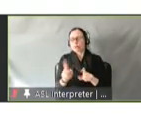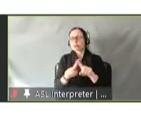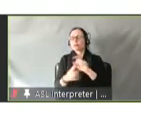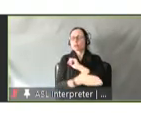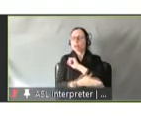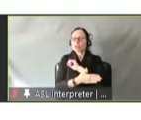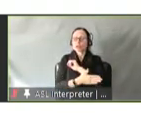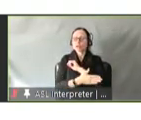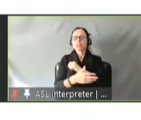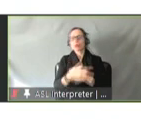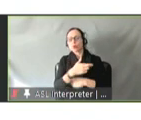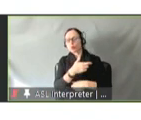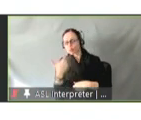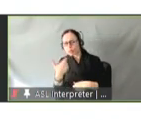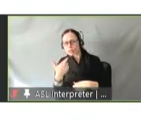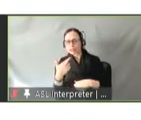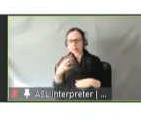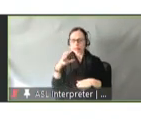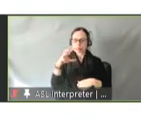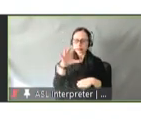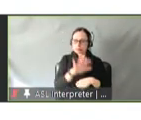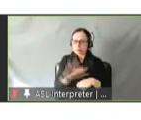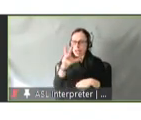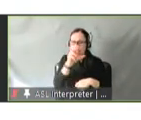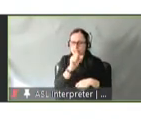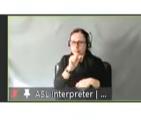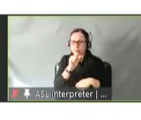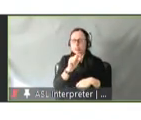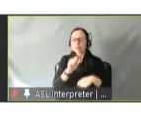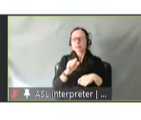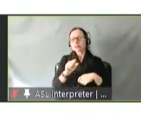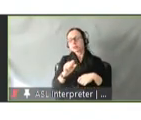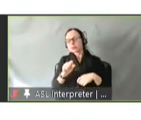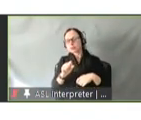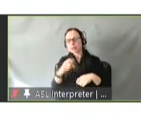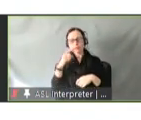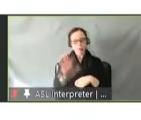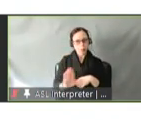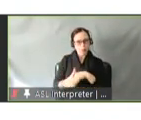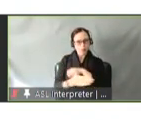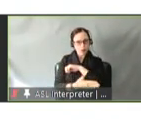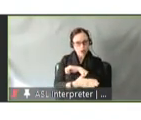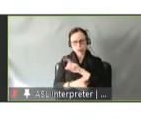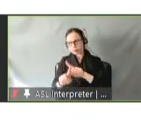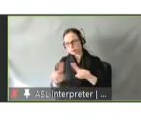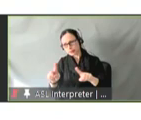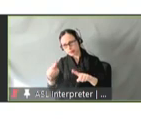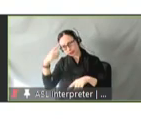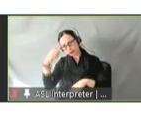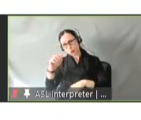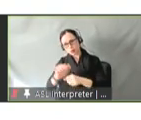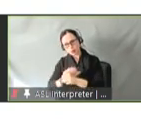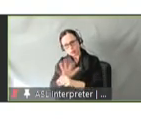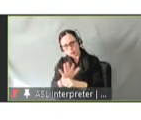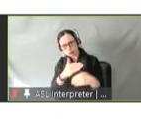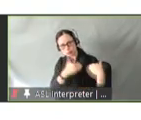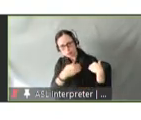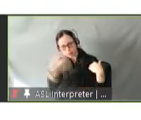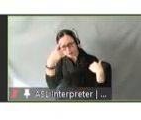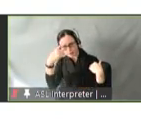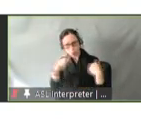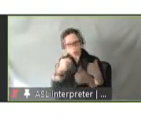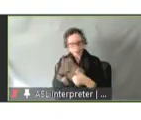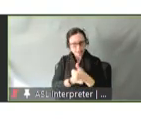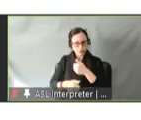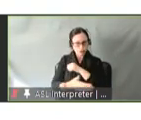different risk estimates generated by the different safety systems in their countries, differences in COVID-19 burden between countries,